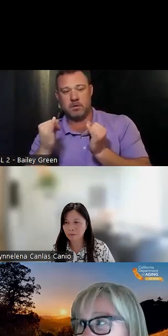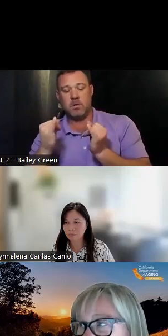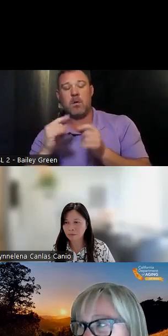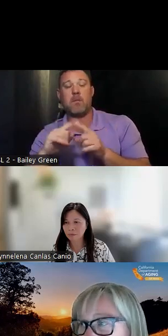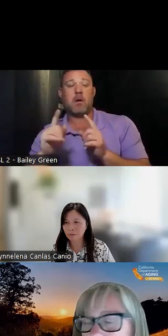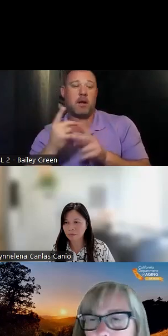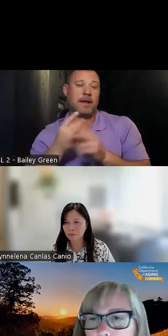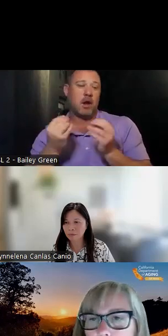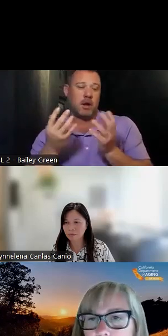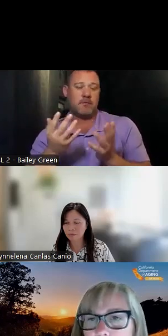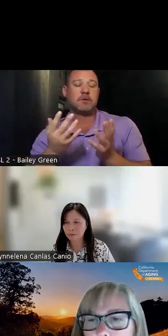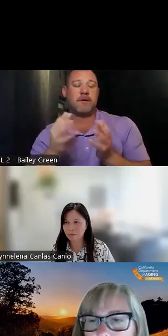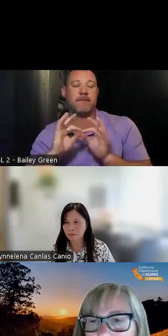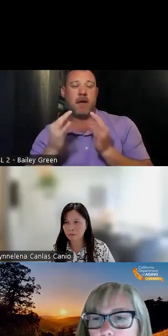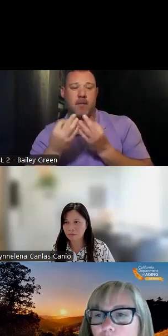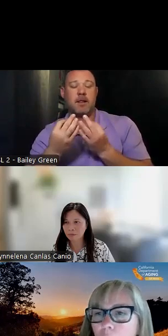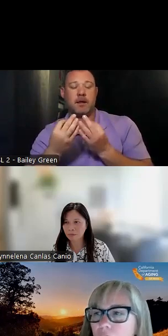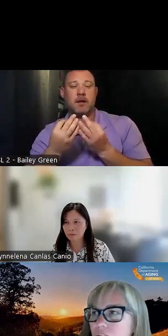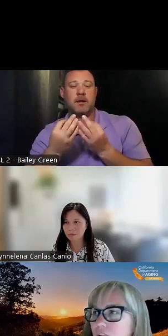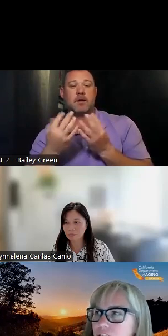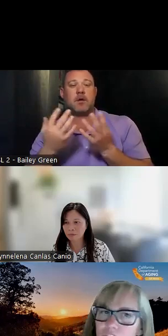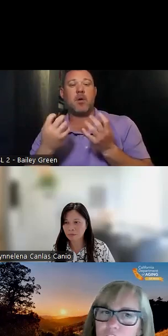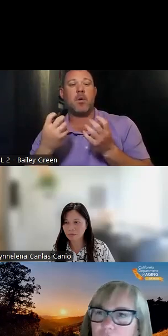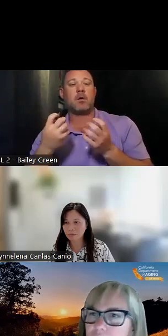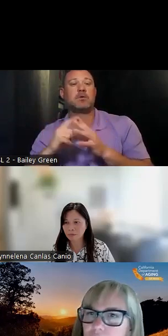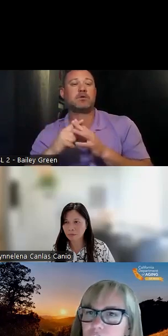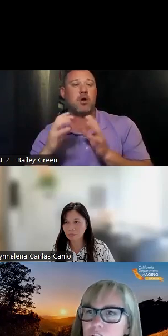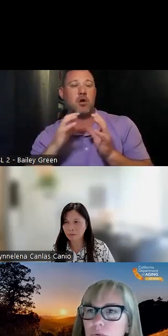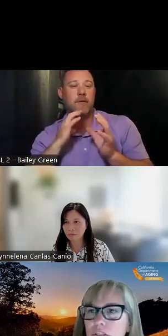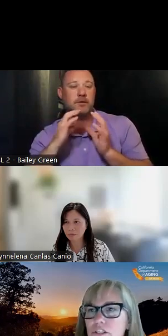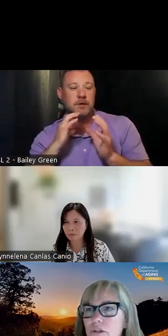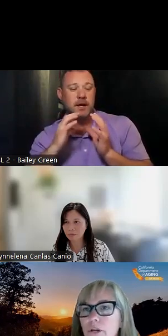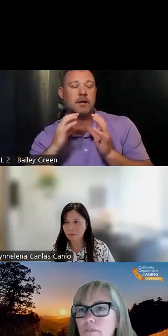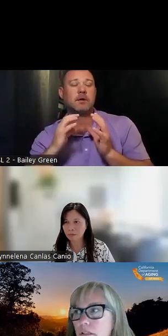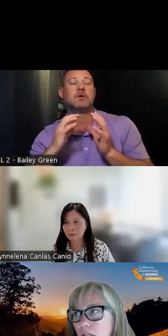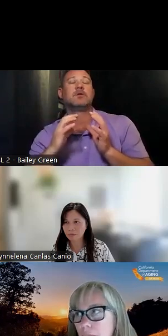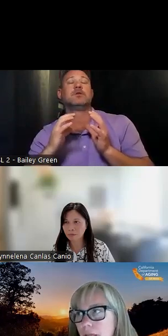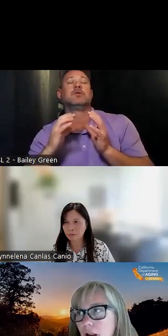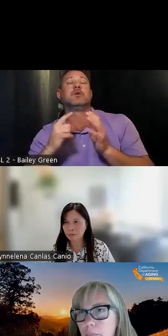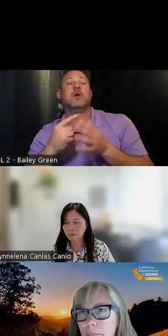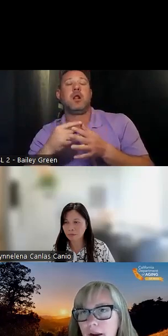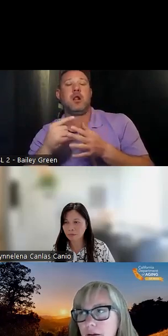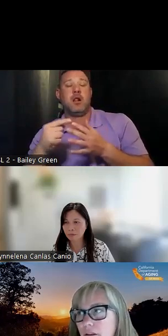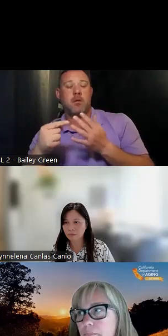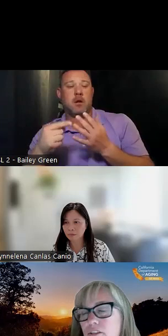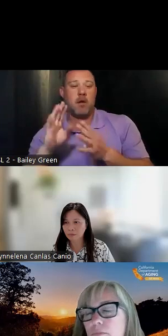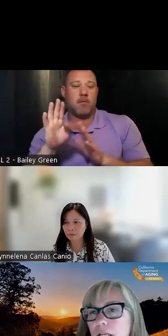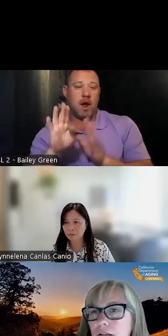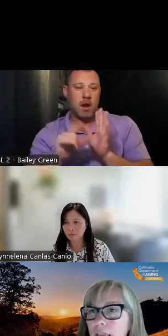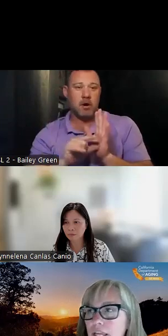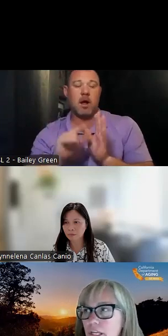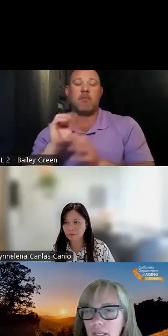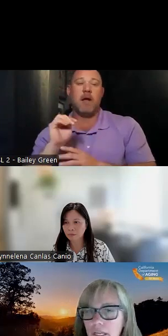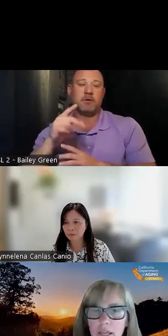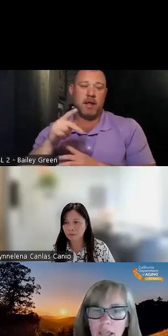also caregivers and family members. So I wanted to kind of start the conversation with just going over a little bit on the background on the Master Plan